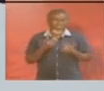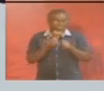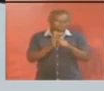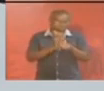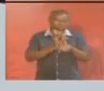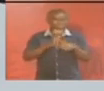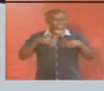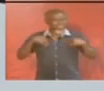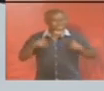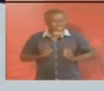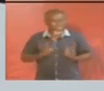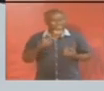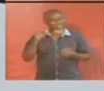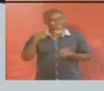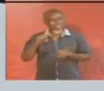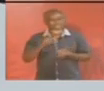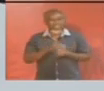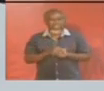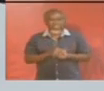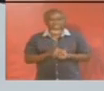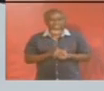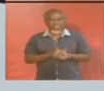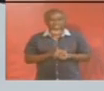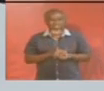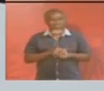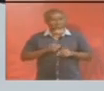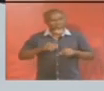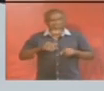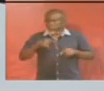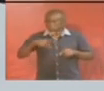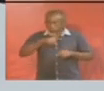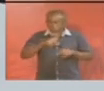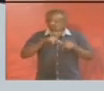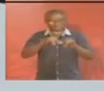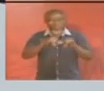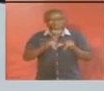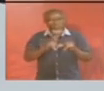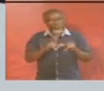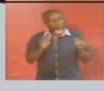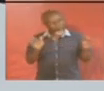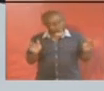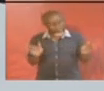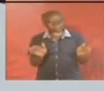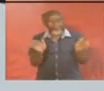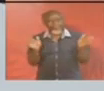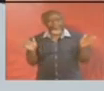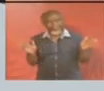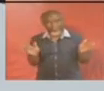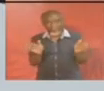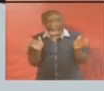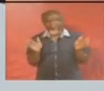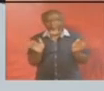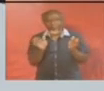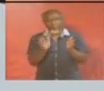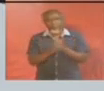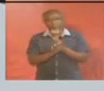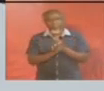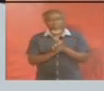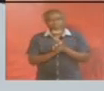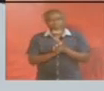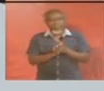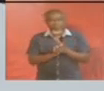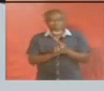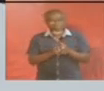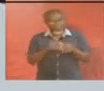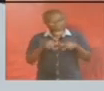all around the world, so we continue with the moral suasion, we continue with the messaging, and we continue with